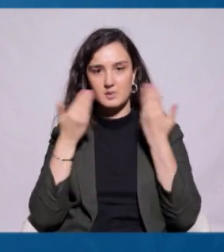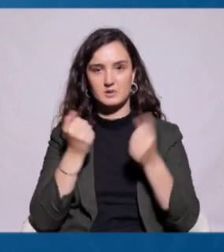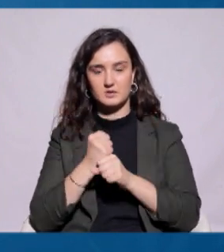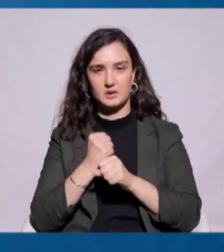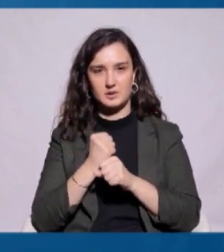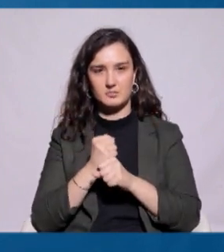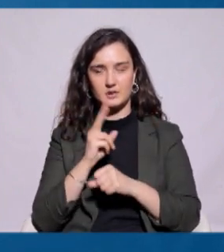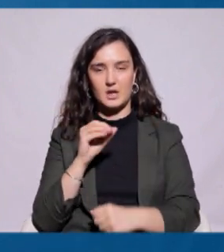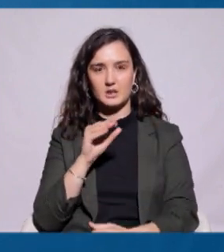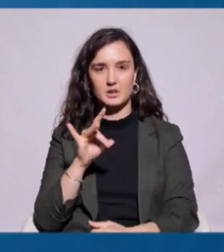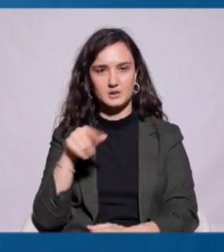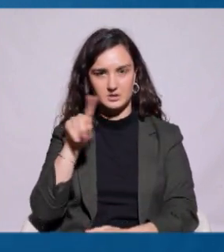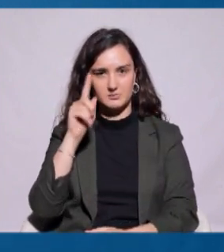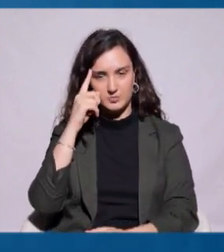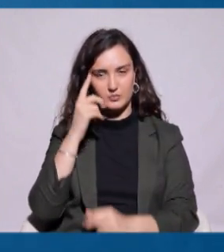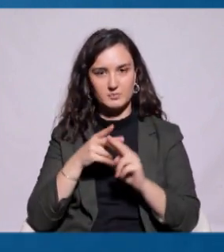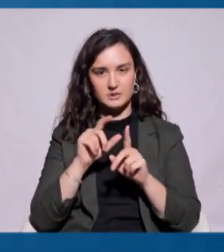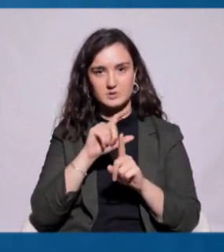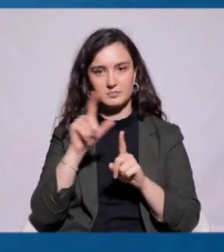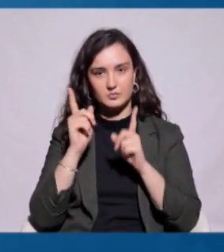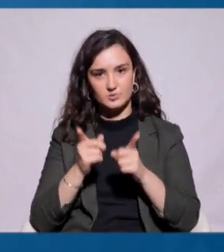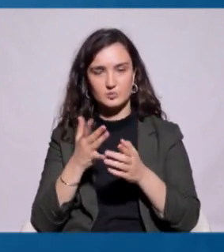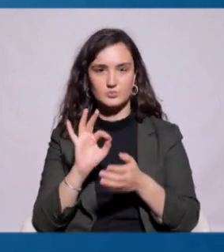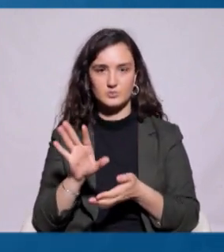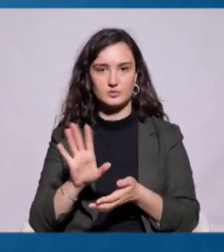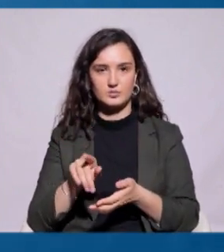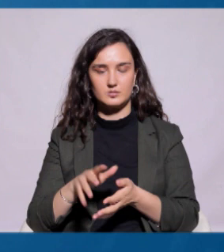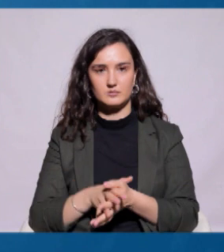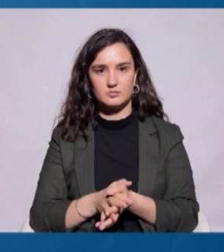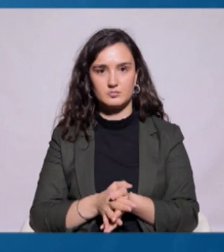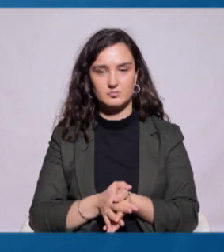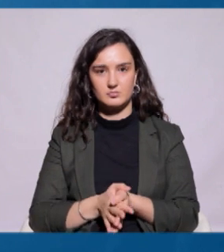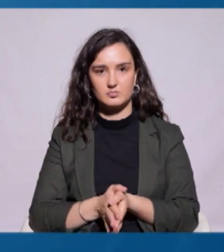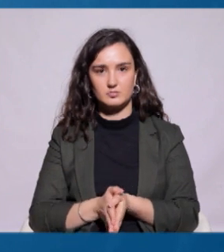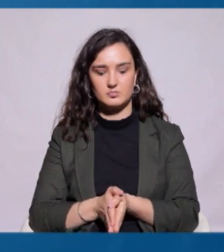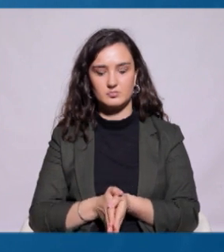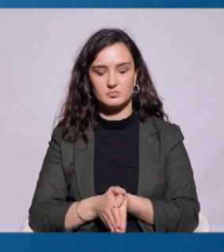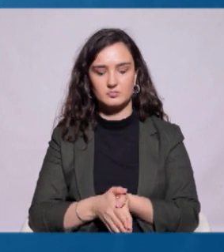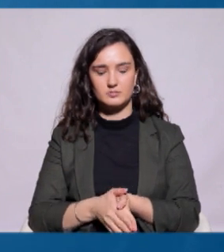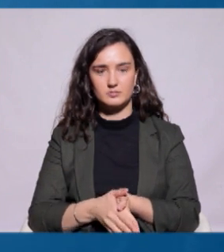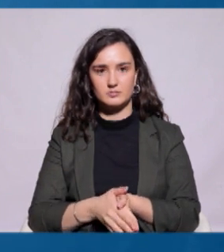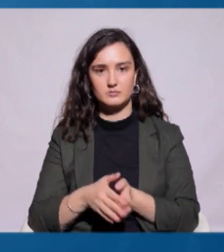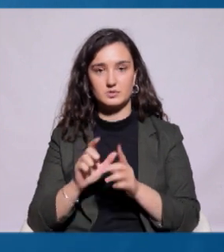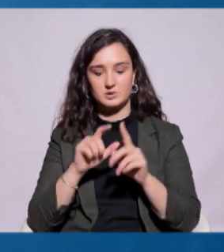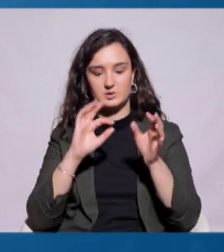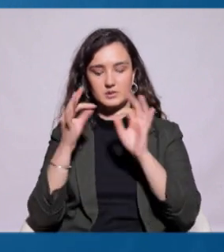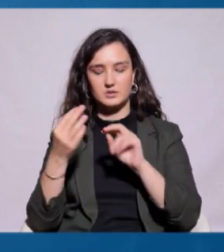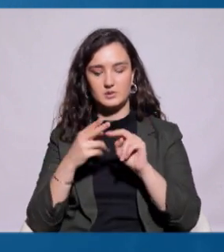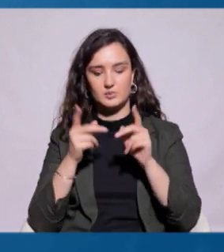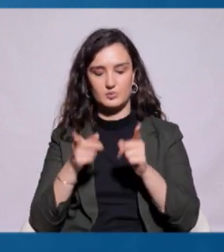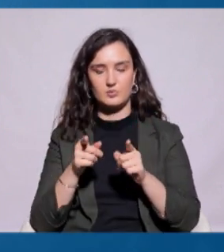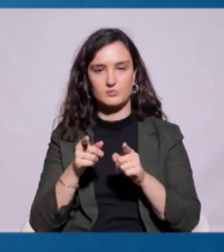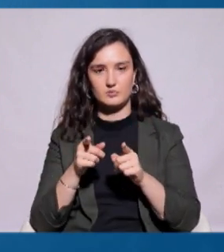easier. Mr. Carter, do you think this sentence is true or false? Well, Miss Sophie, I think the sentence is